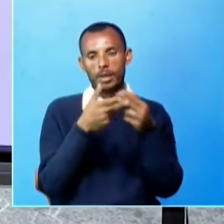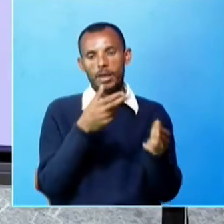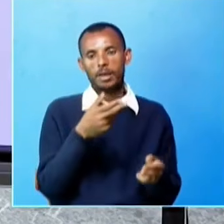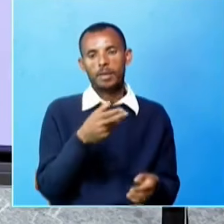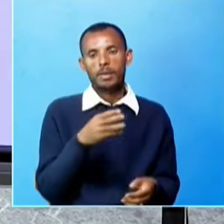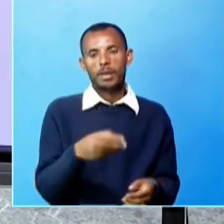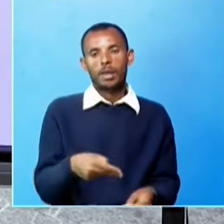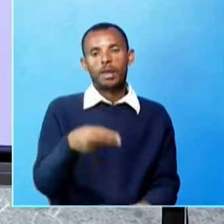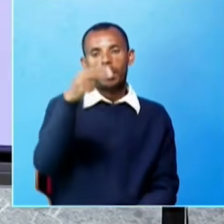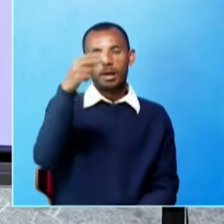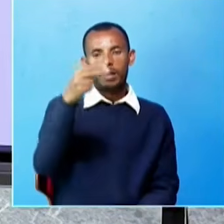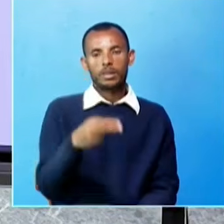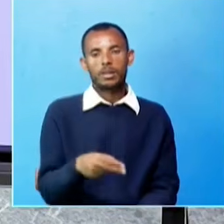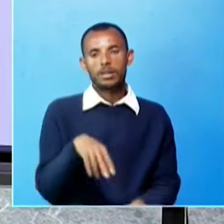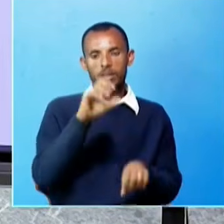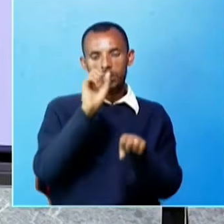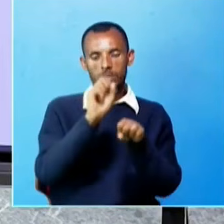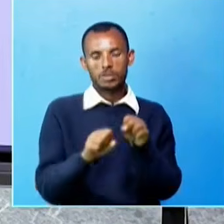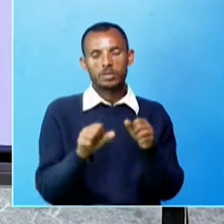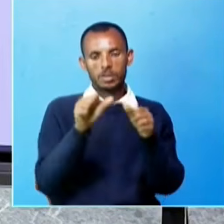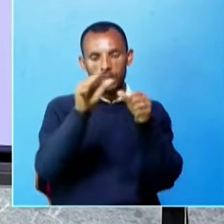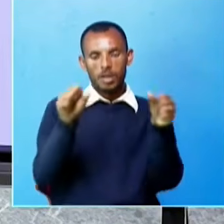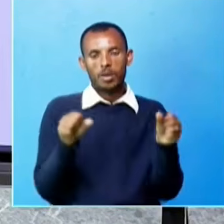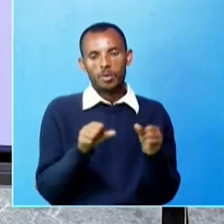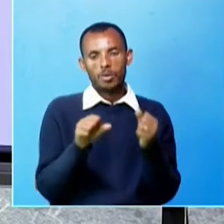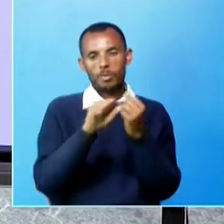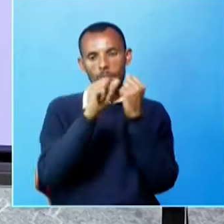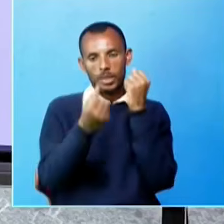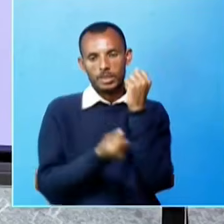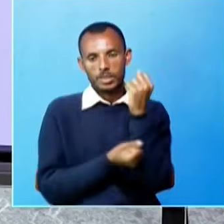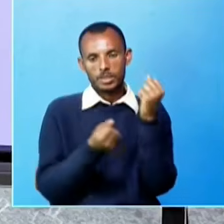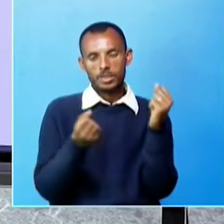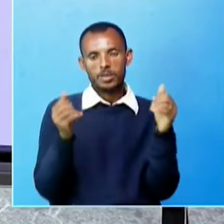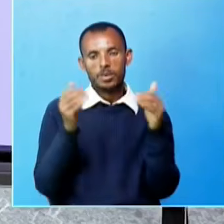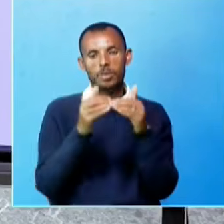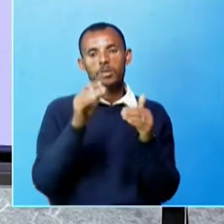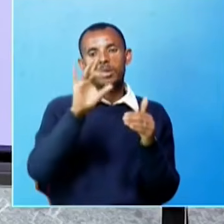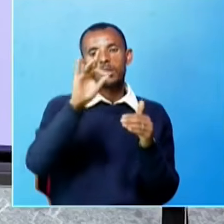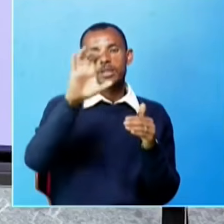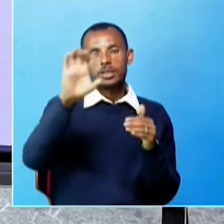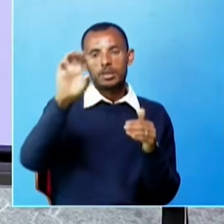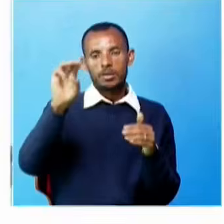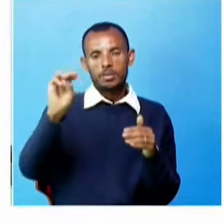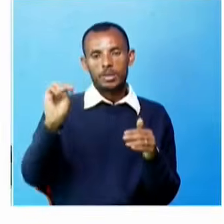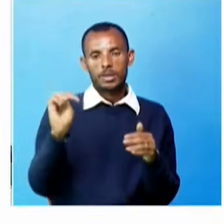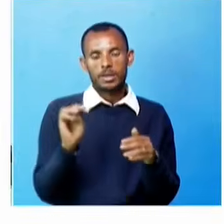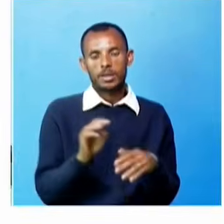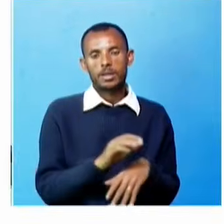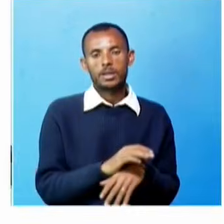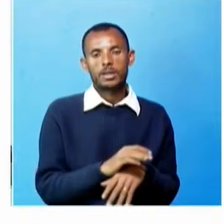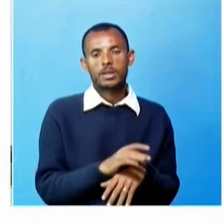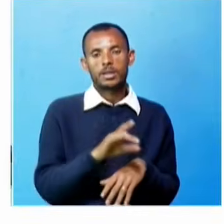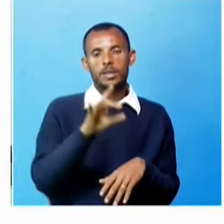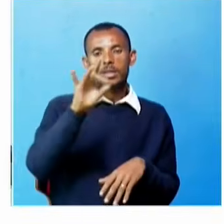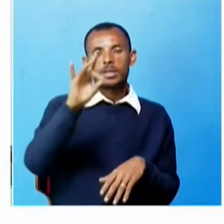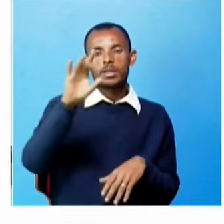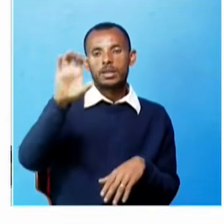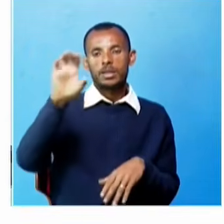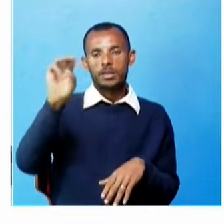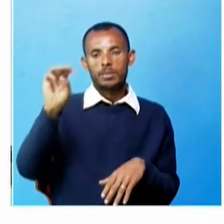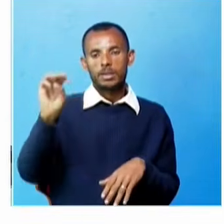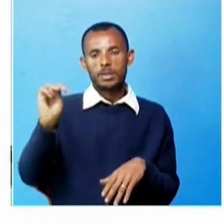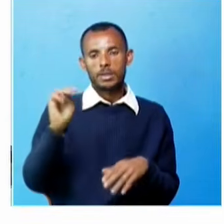by height. Okay, so the area of the base is 8 centimeter, okay, 8